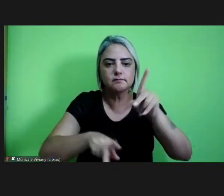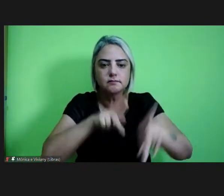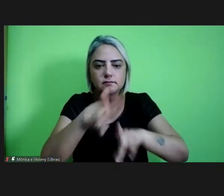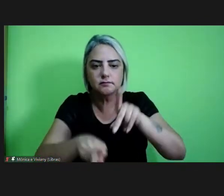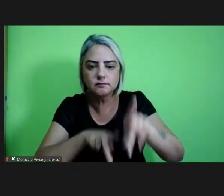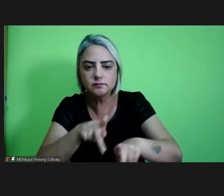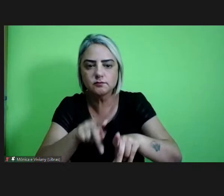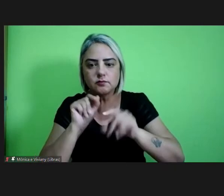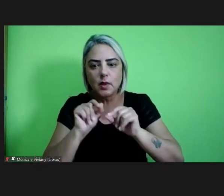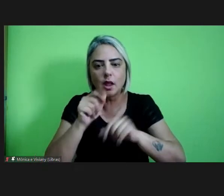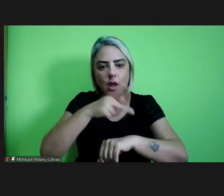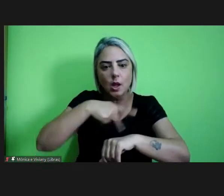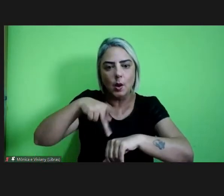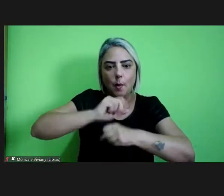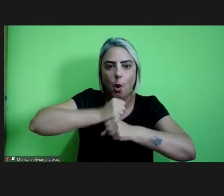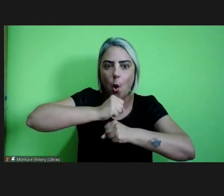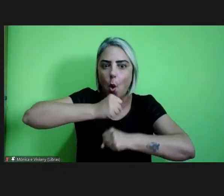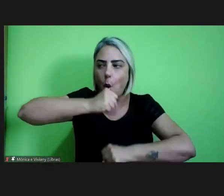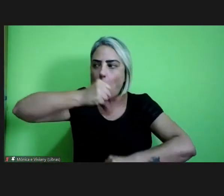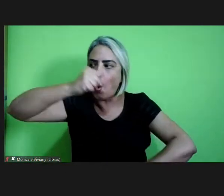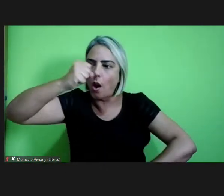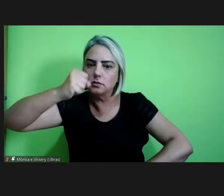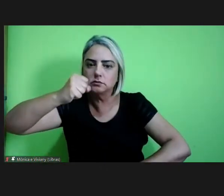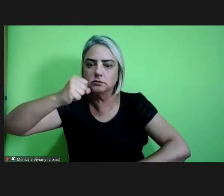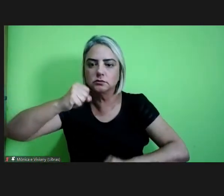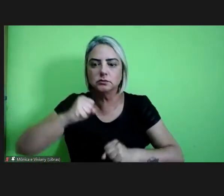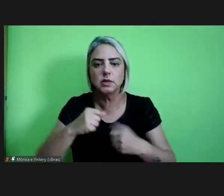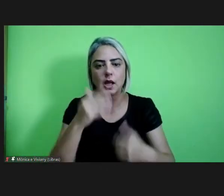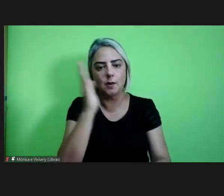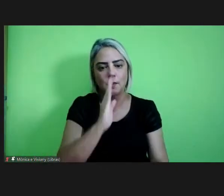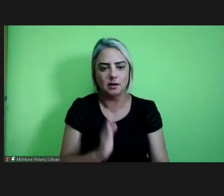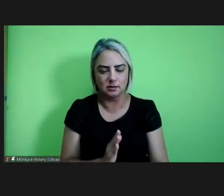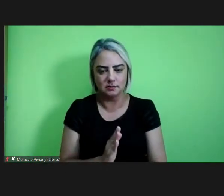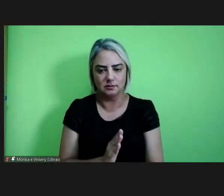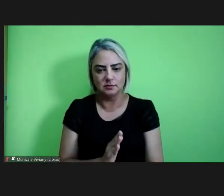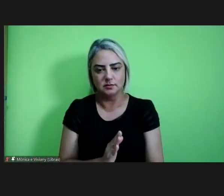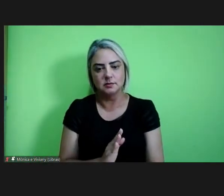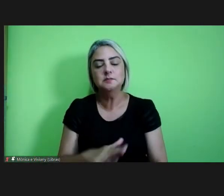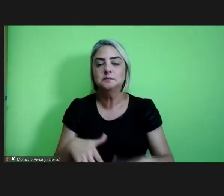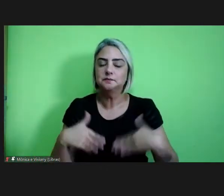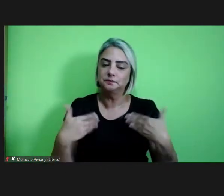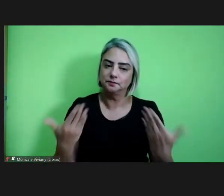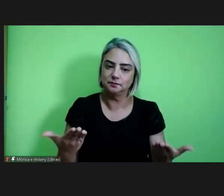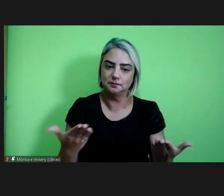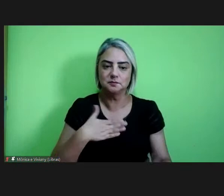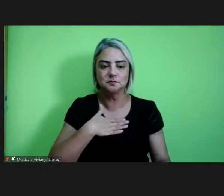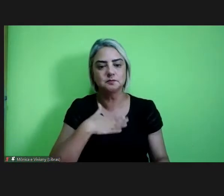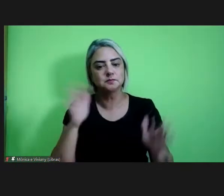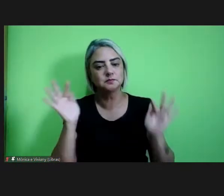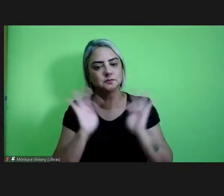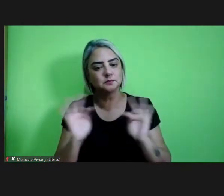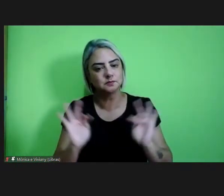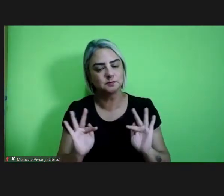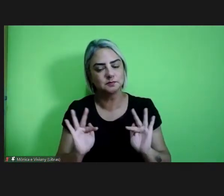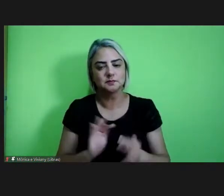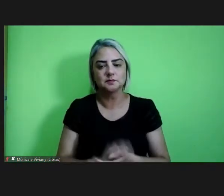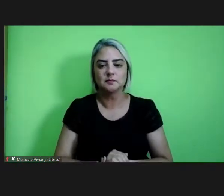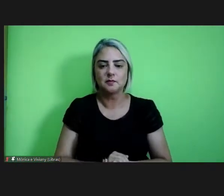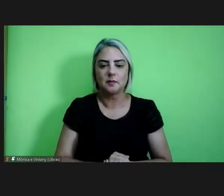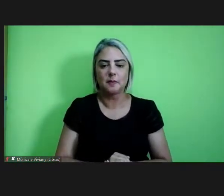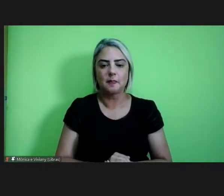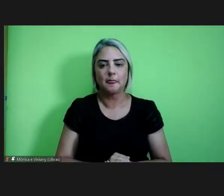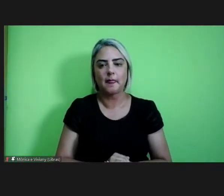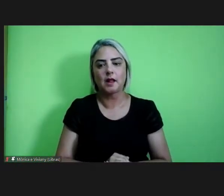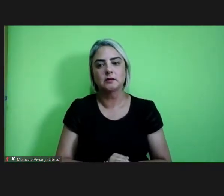care and primary health care in this country that is so gigantic. And that is I have this